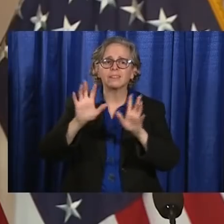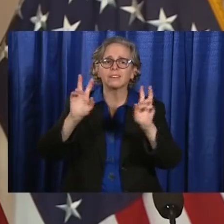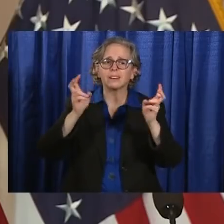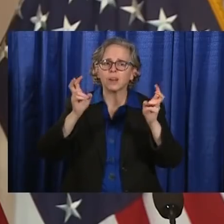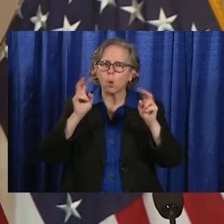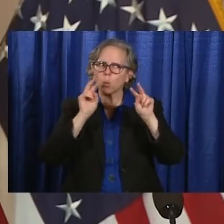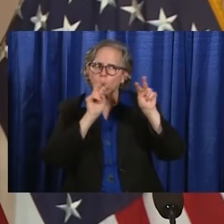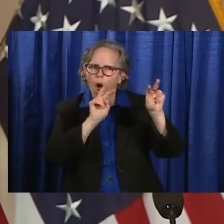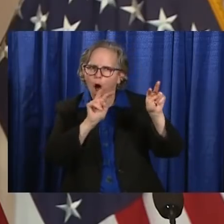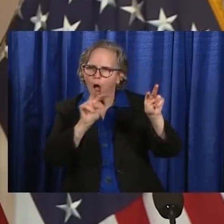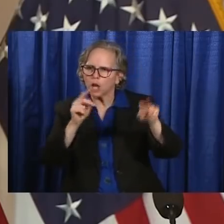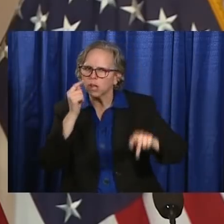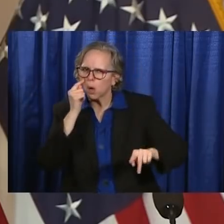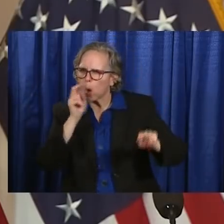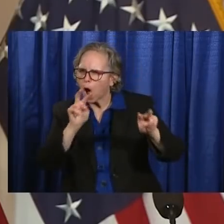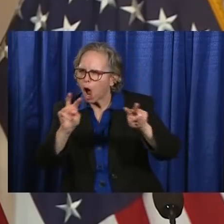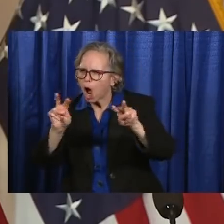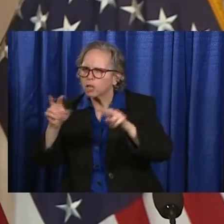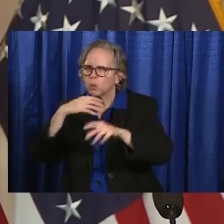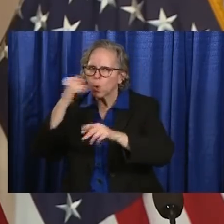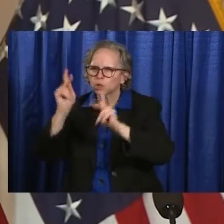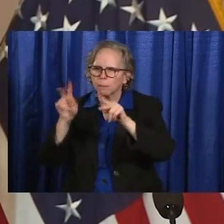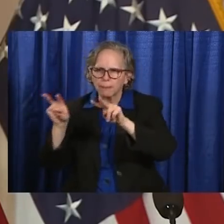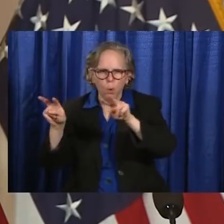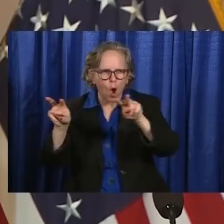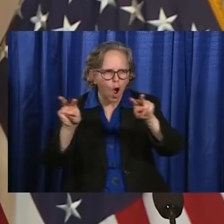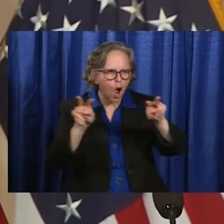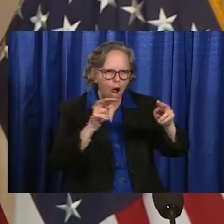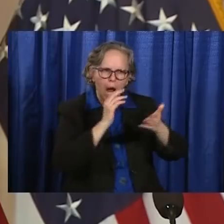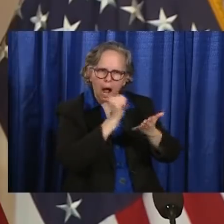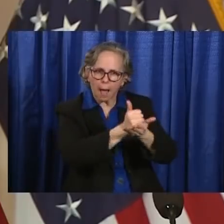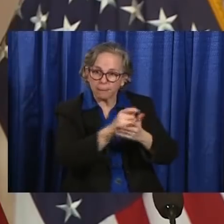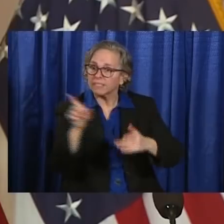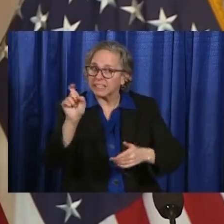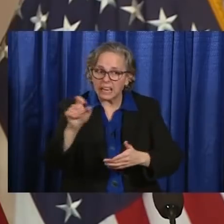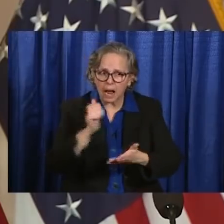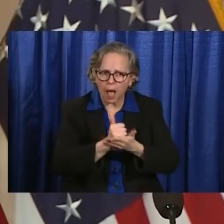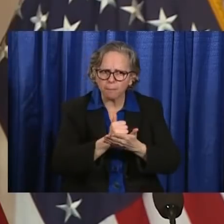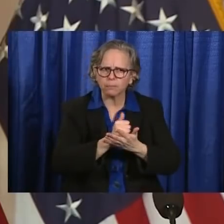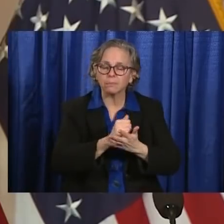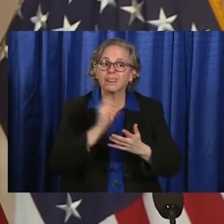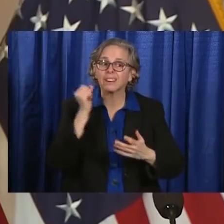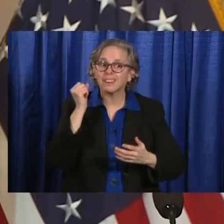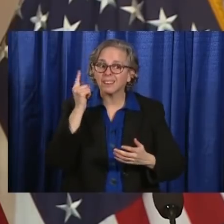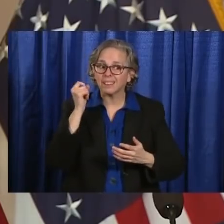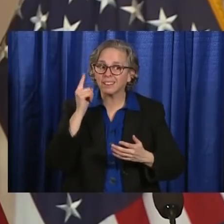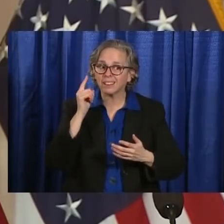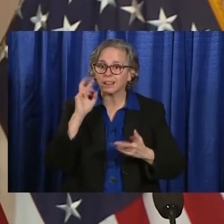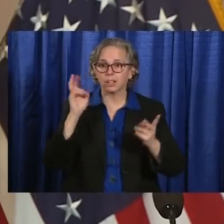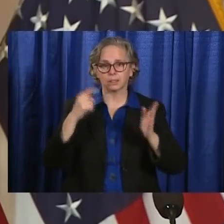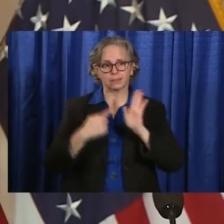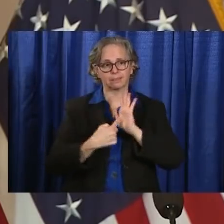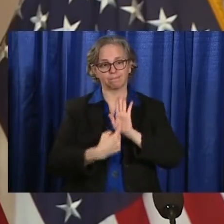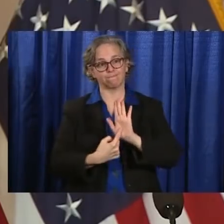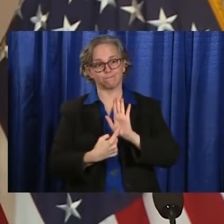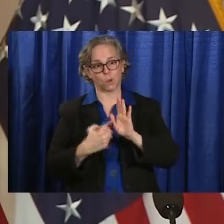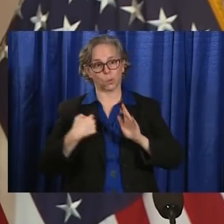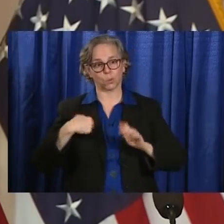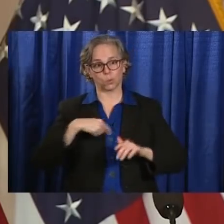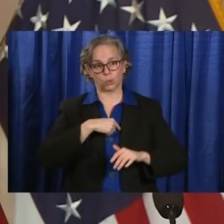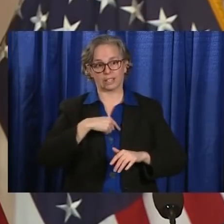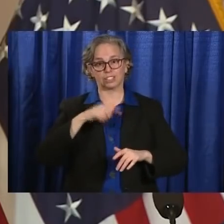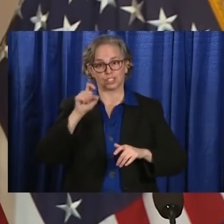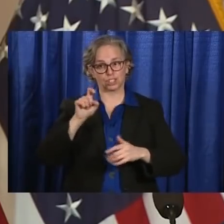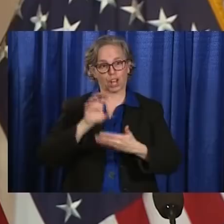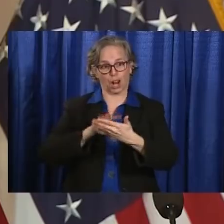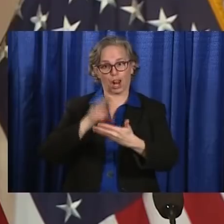care needs and also because they're setting the example of what all of us should be doing. Their years have brought wisdom